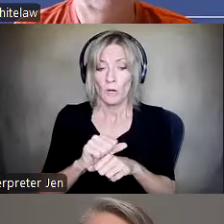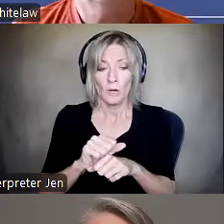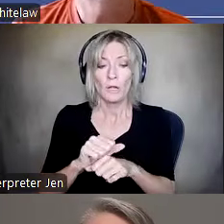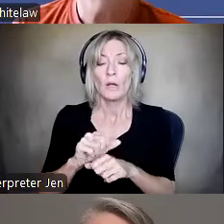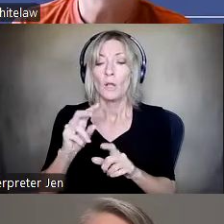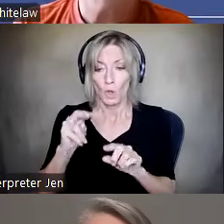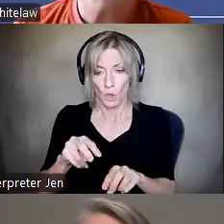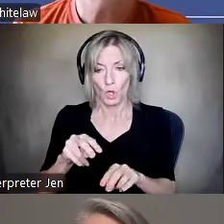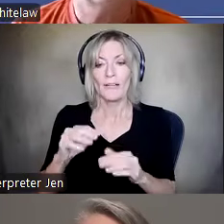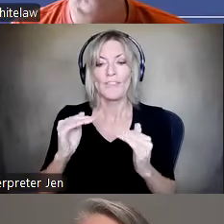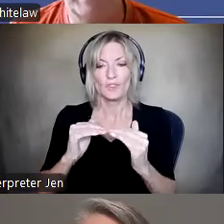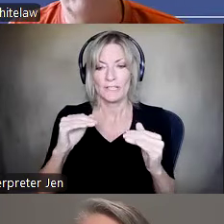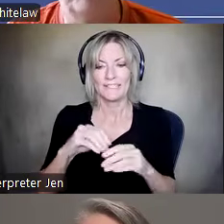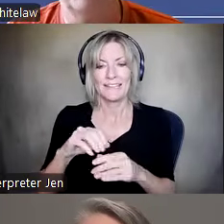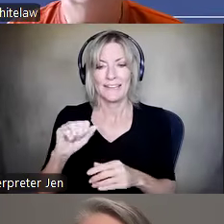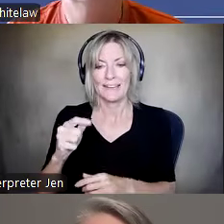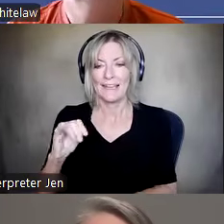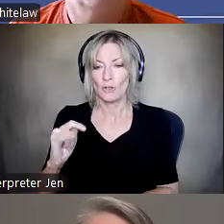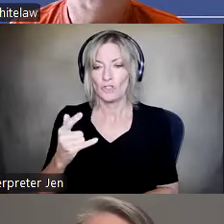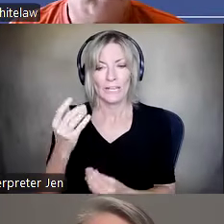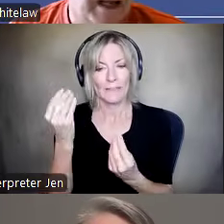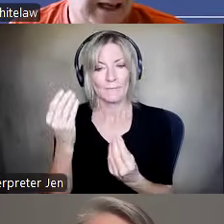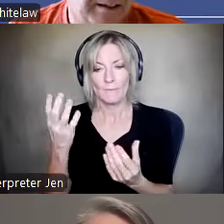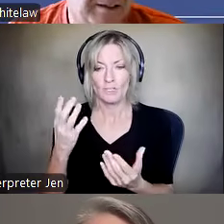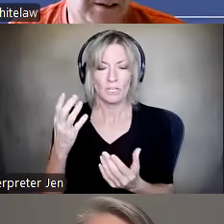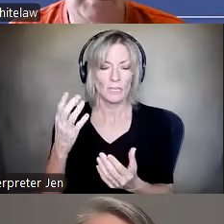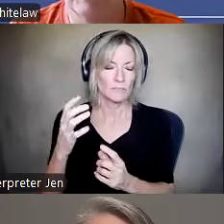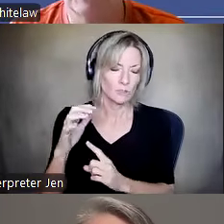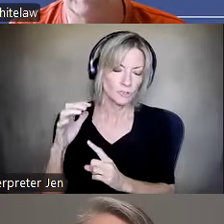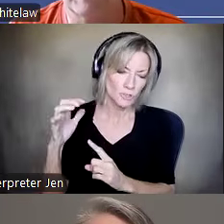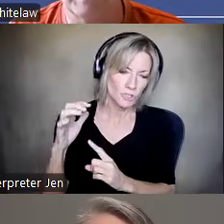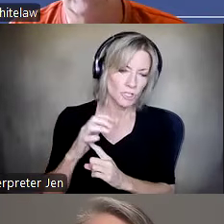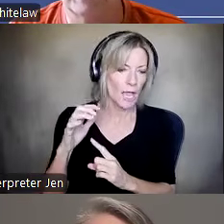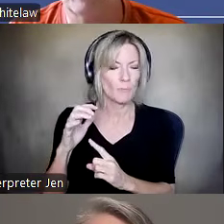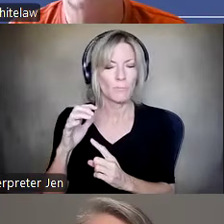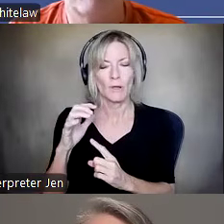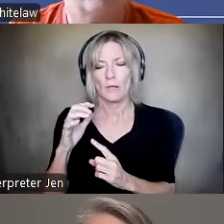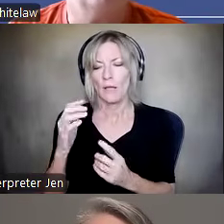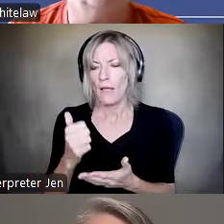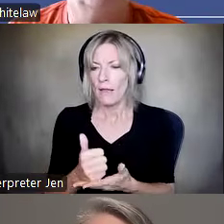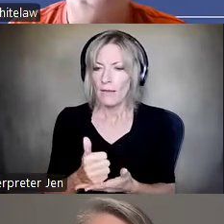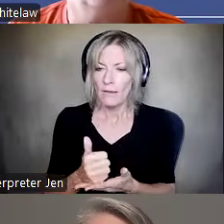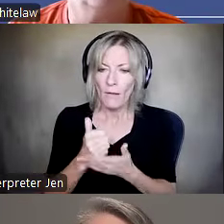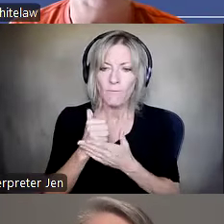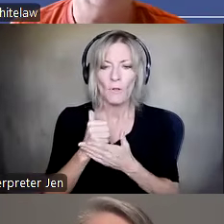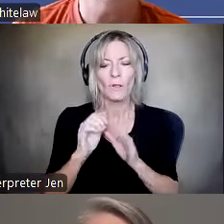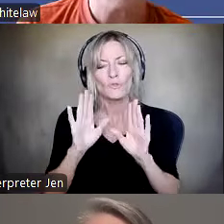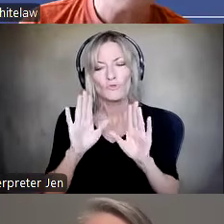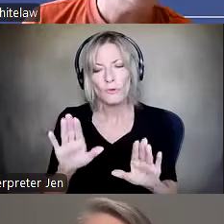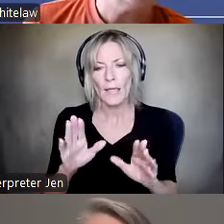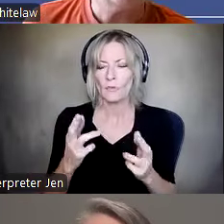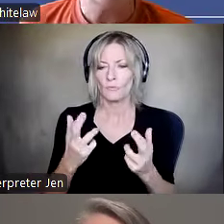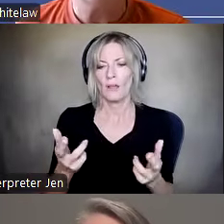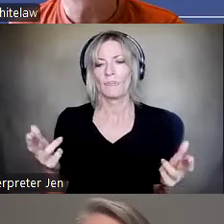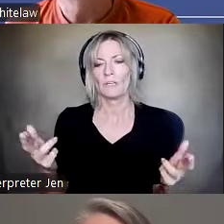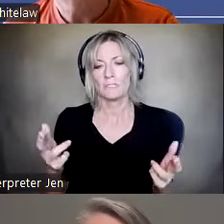materials because they are incredibly helpful. And they're great reference materials to either to